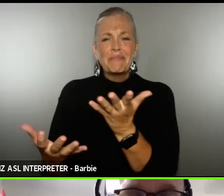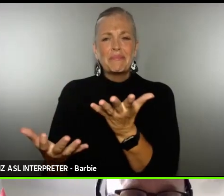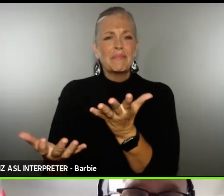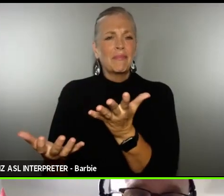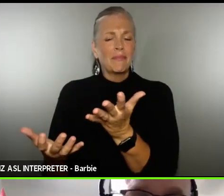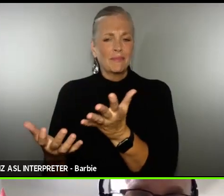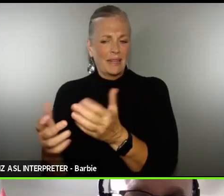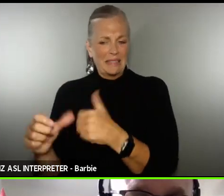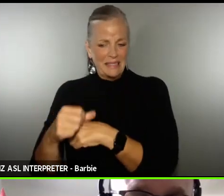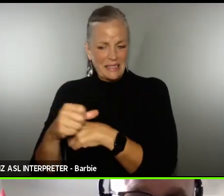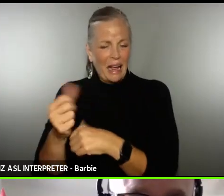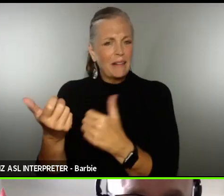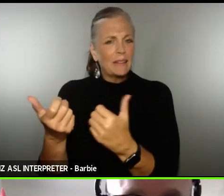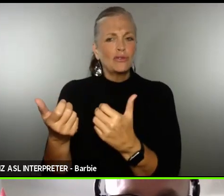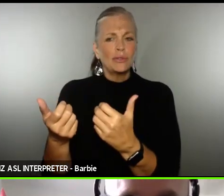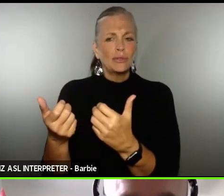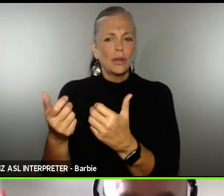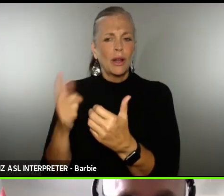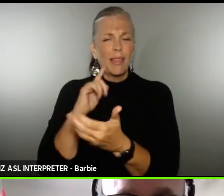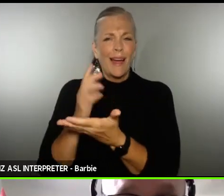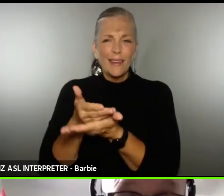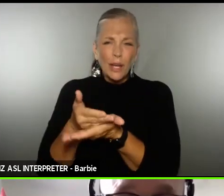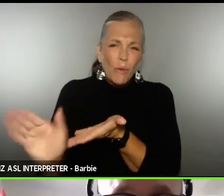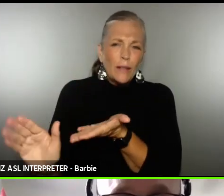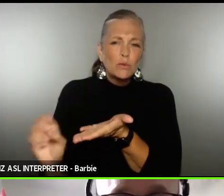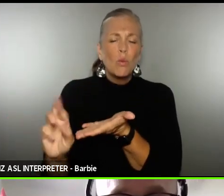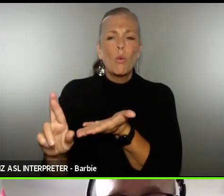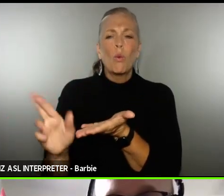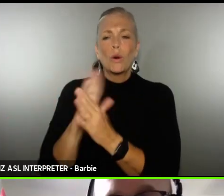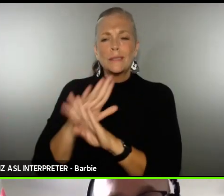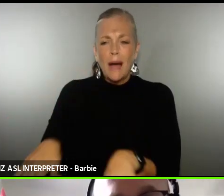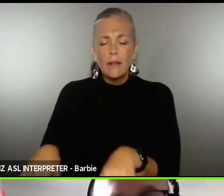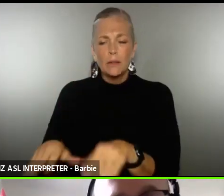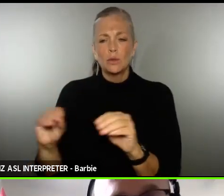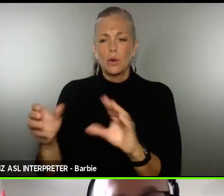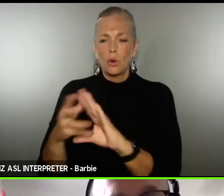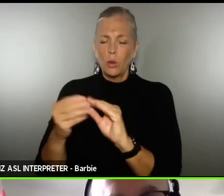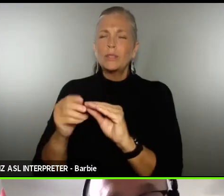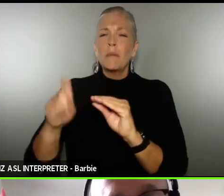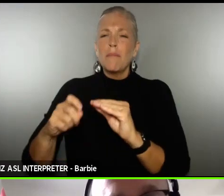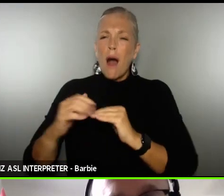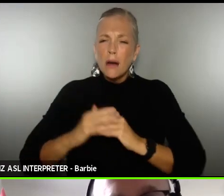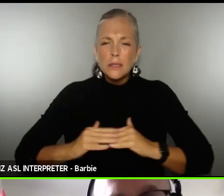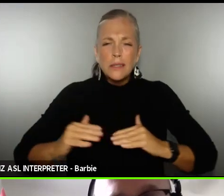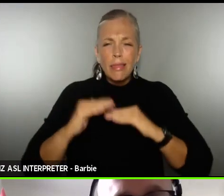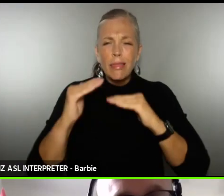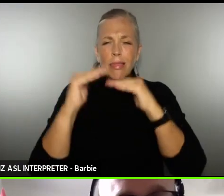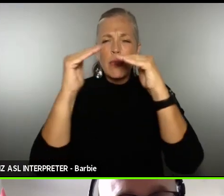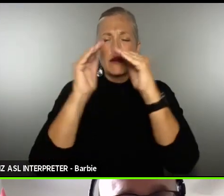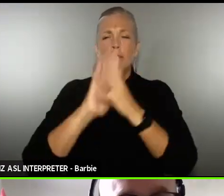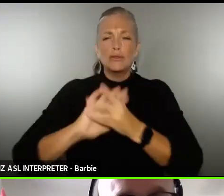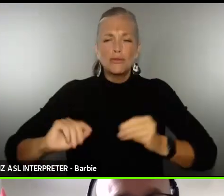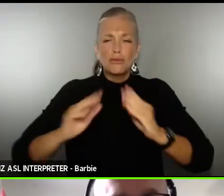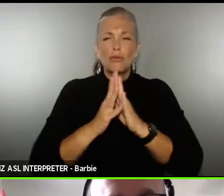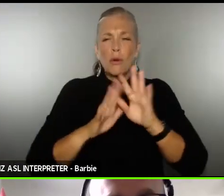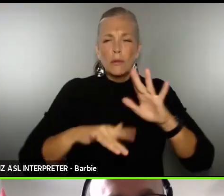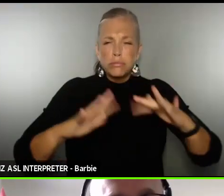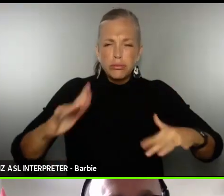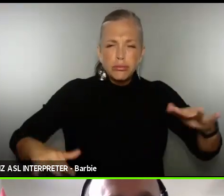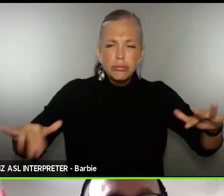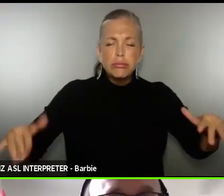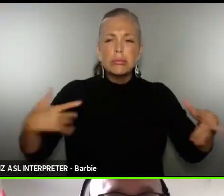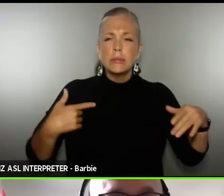danger akin to erasure or silence or no story. And so this is, to me, a push to do that and a push to